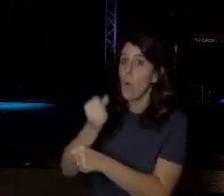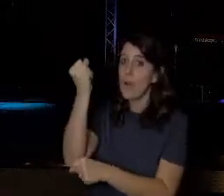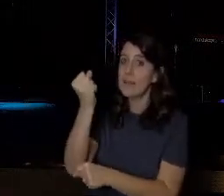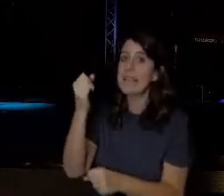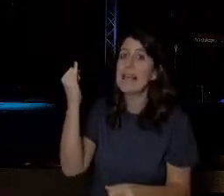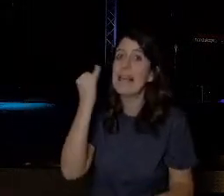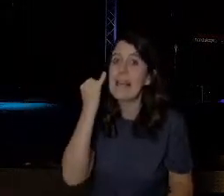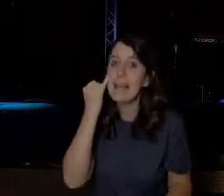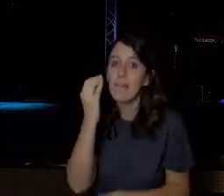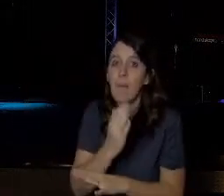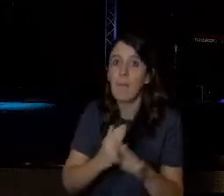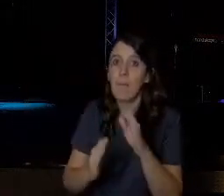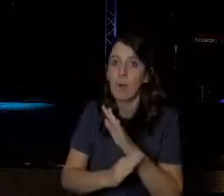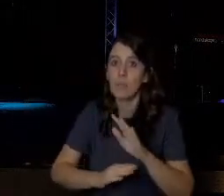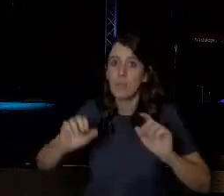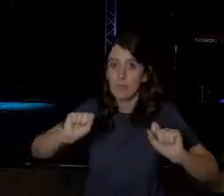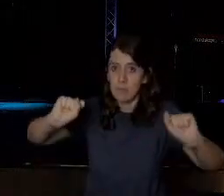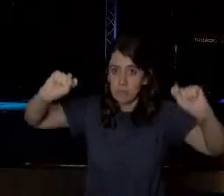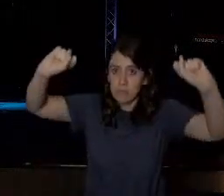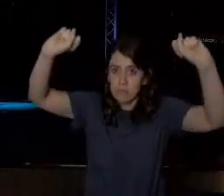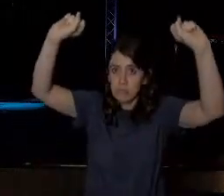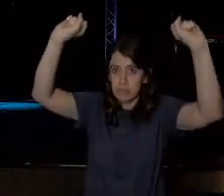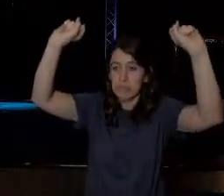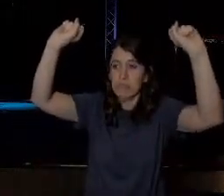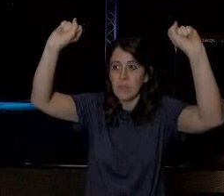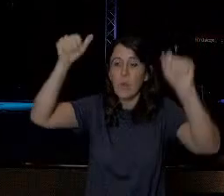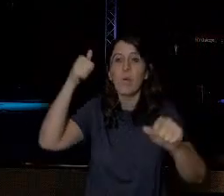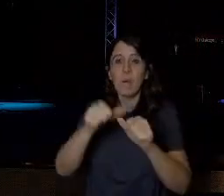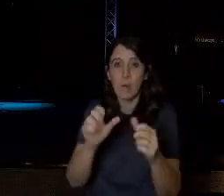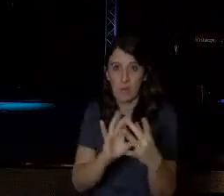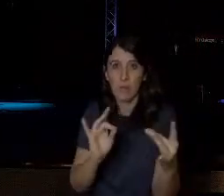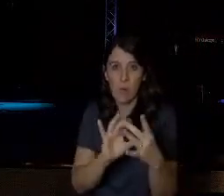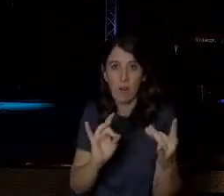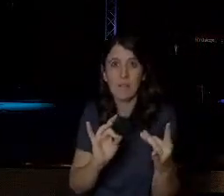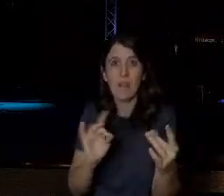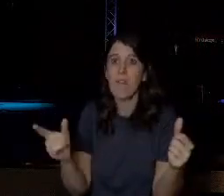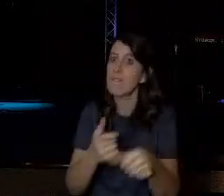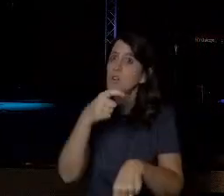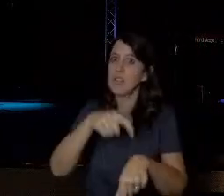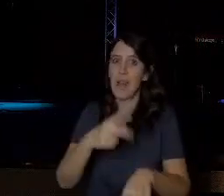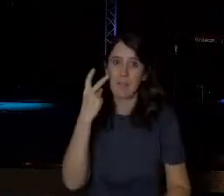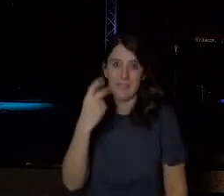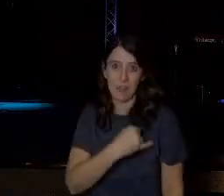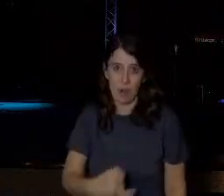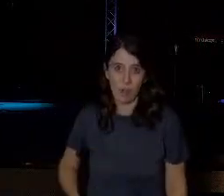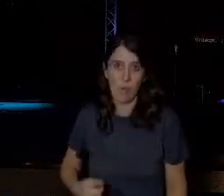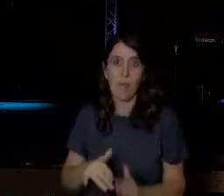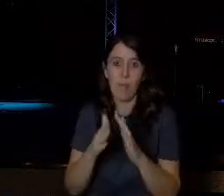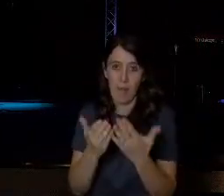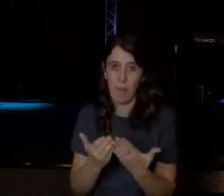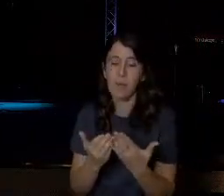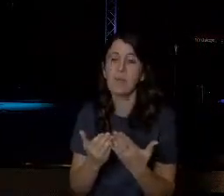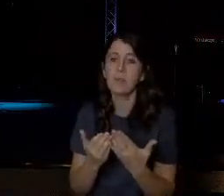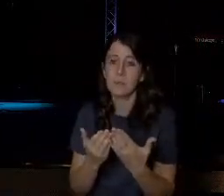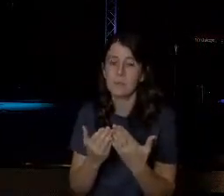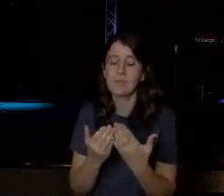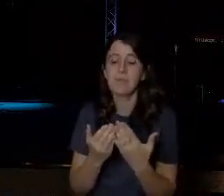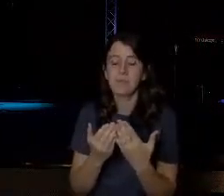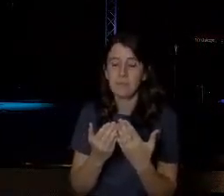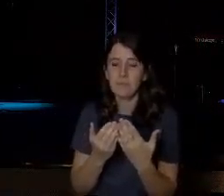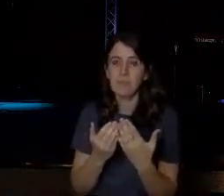as Moses' hands are outstretched. Remember the story. That is the first time that we see Joshua in Scripture, is when he takes those